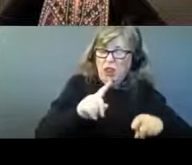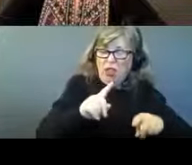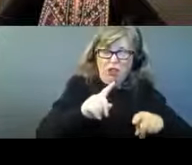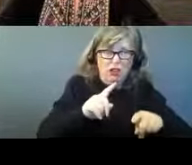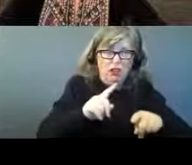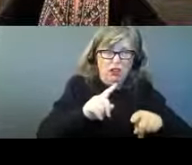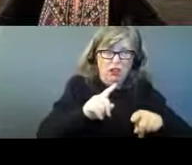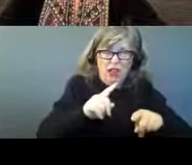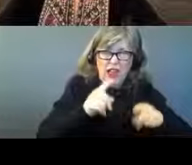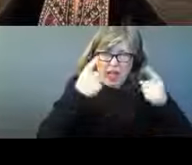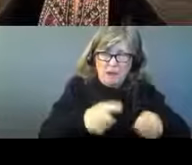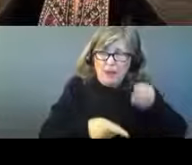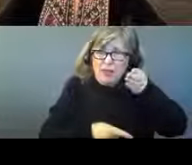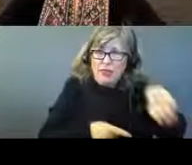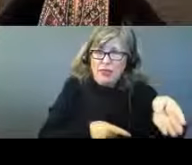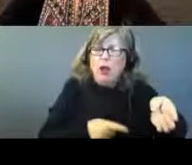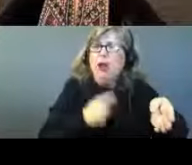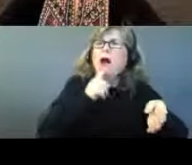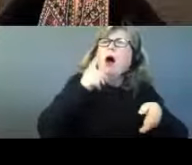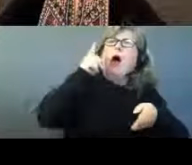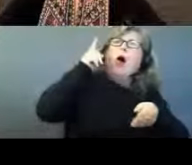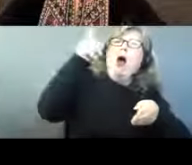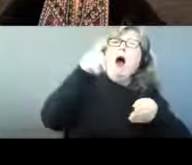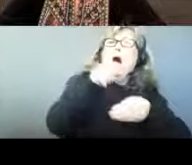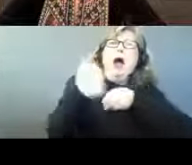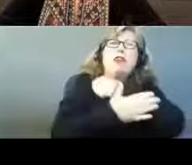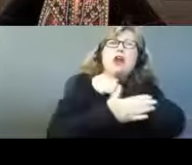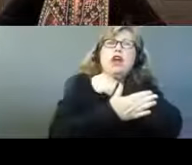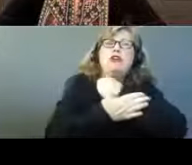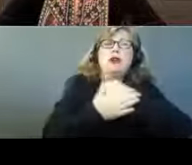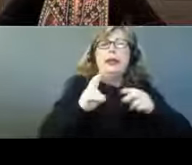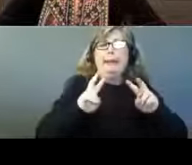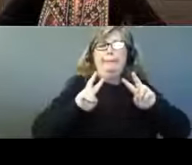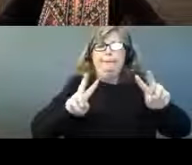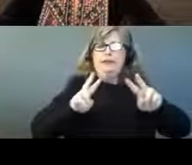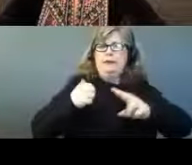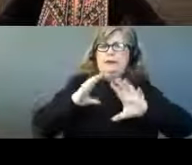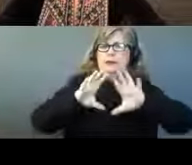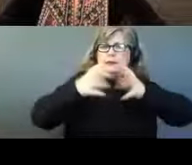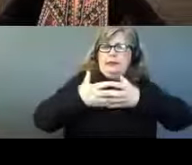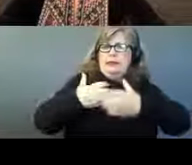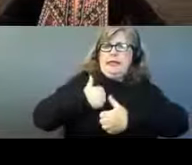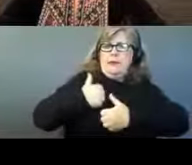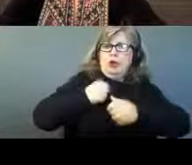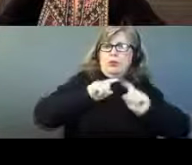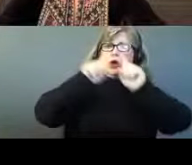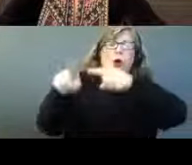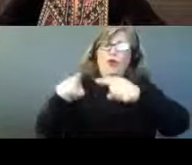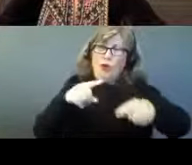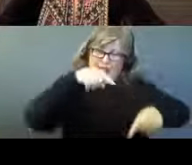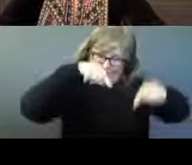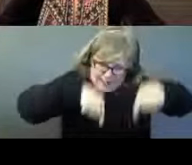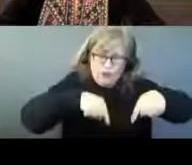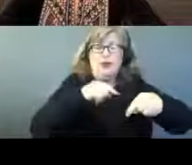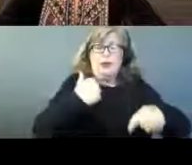that took place in some faraway country requiring Canadian peacekeepers, but in Canada with our sophisticated healthcare systems